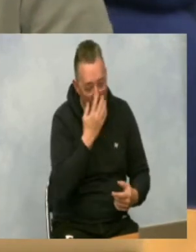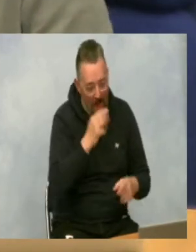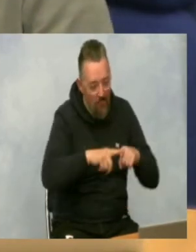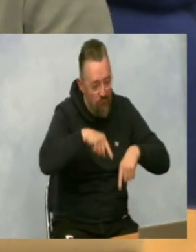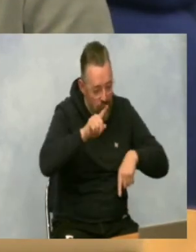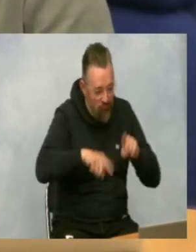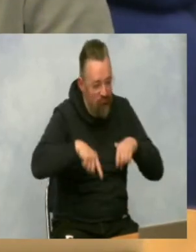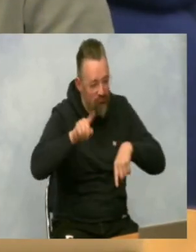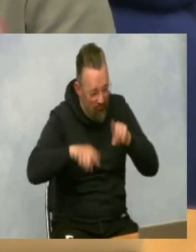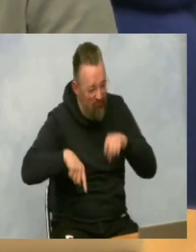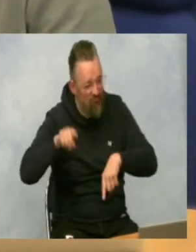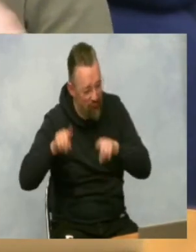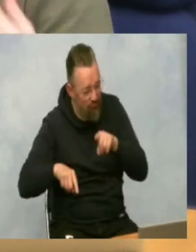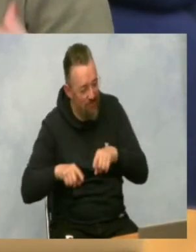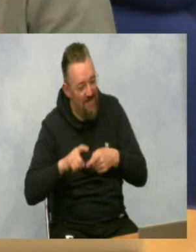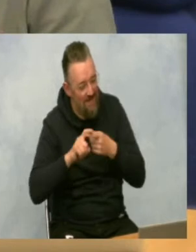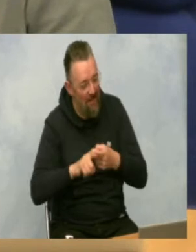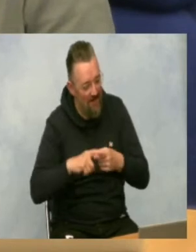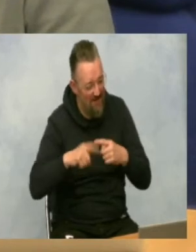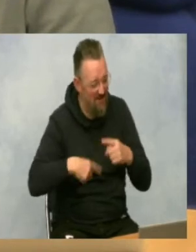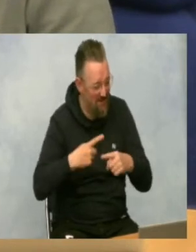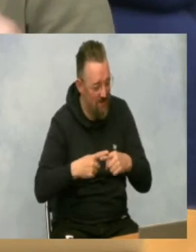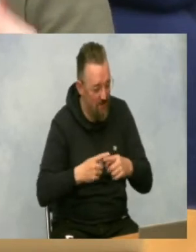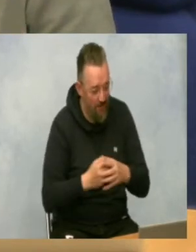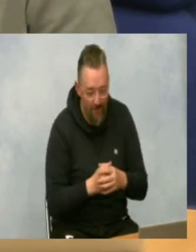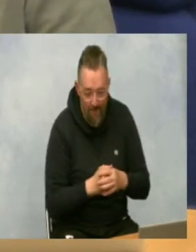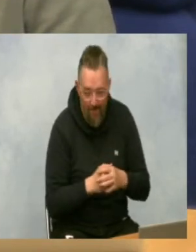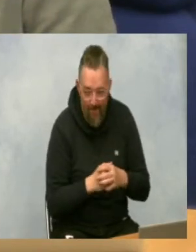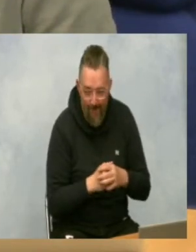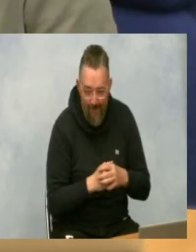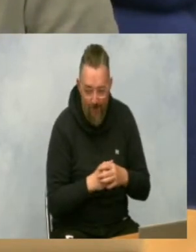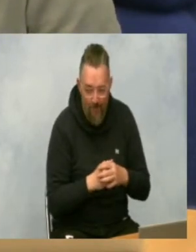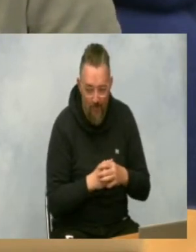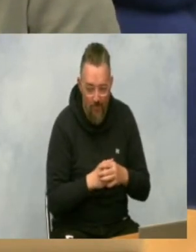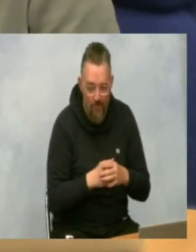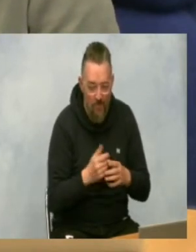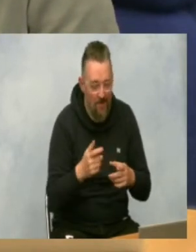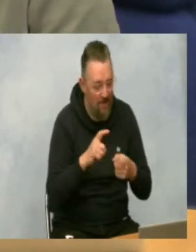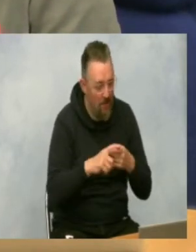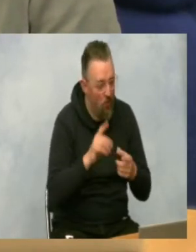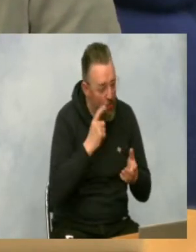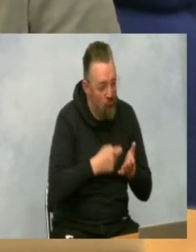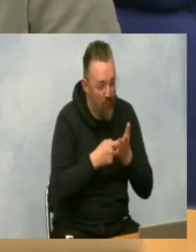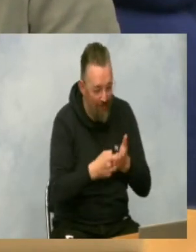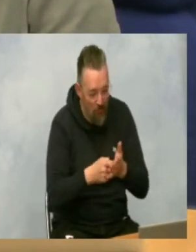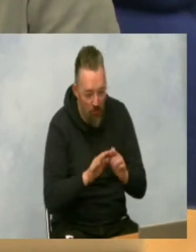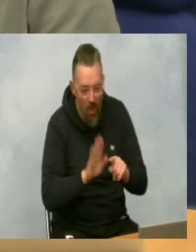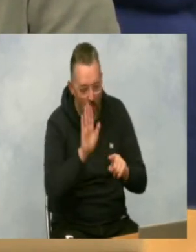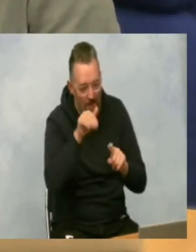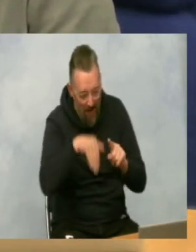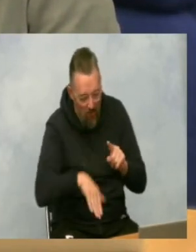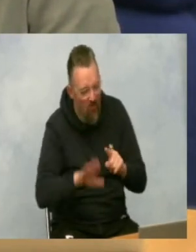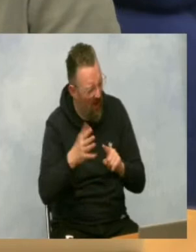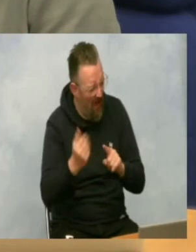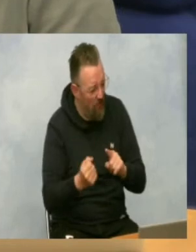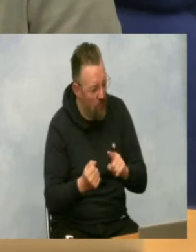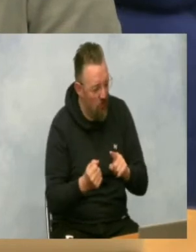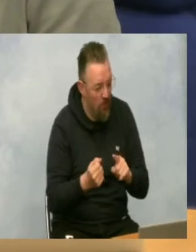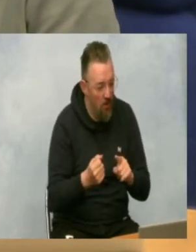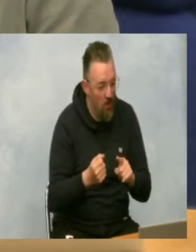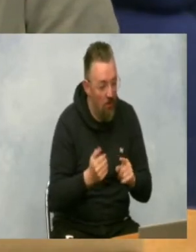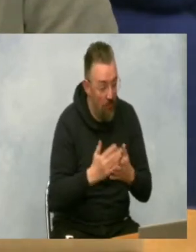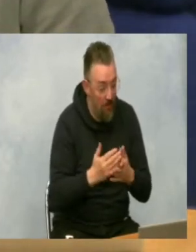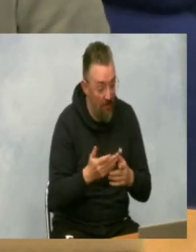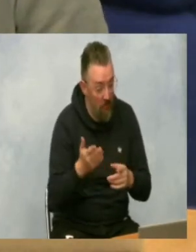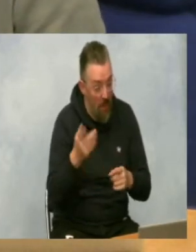where our absence levels are sitting, and given that the absence levels have gone down, you would expect to see these referrals going down as well.